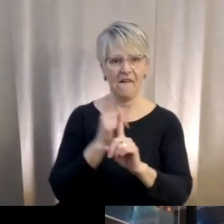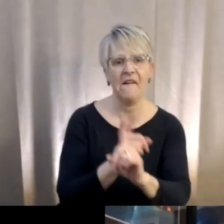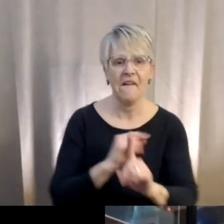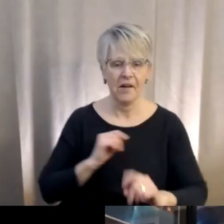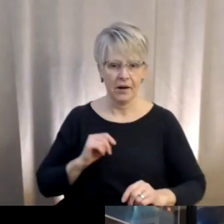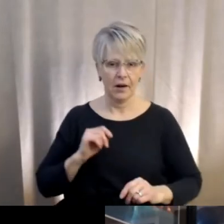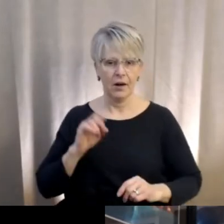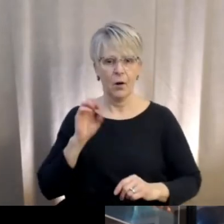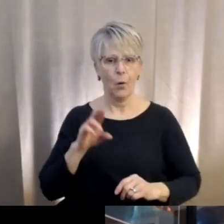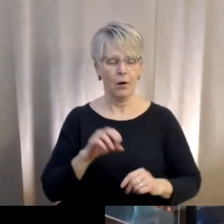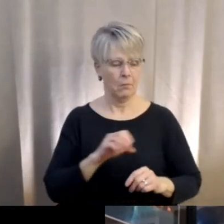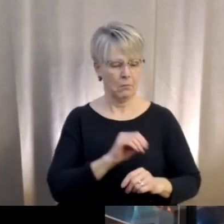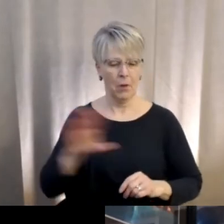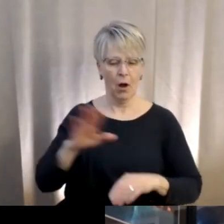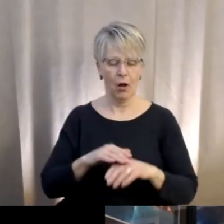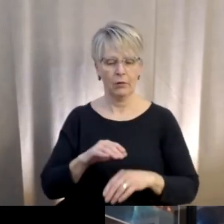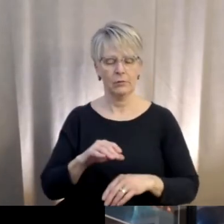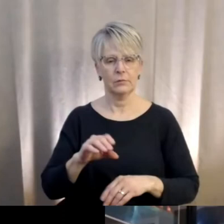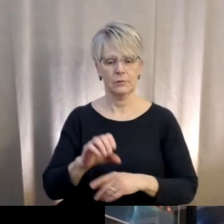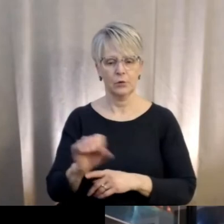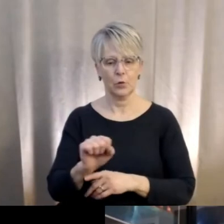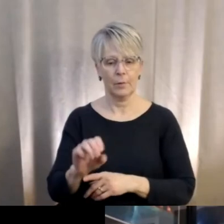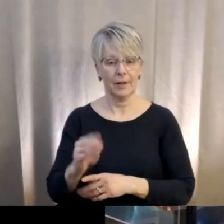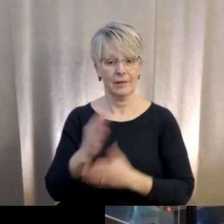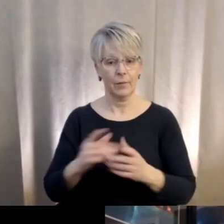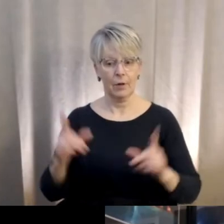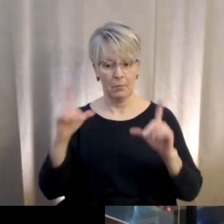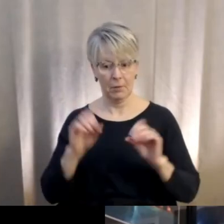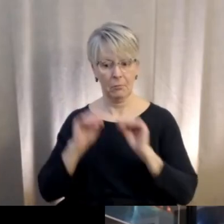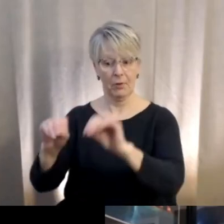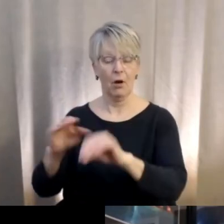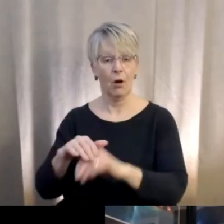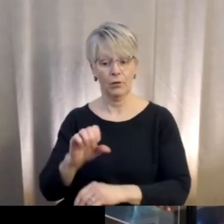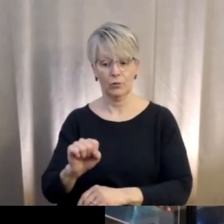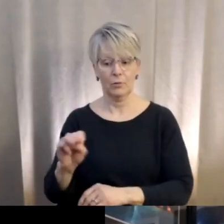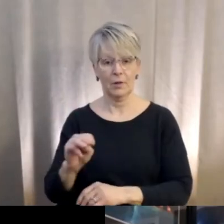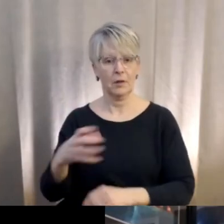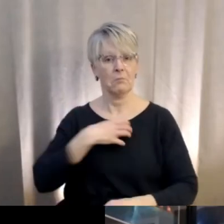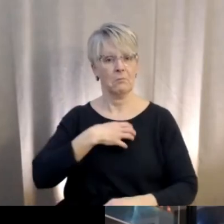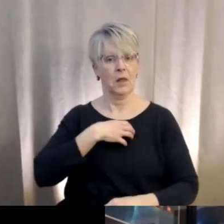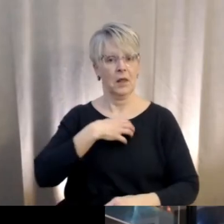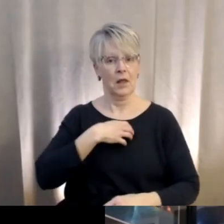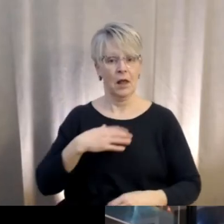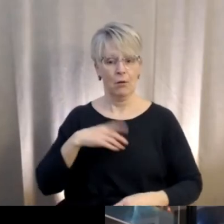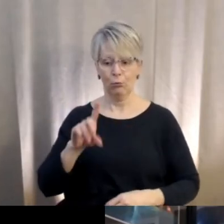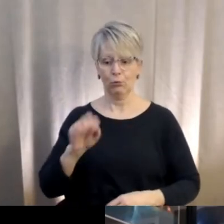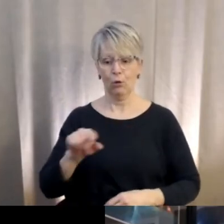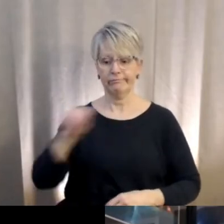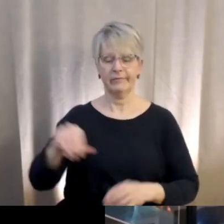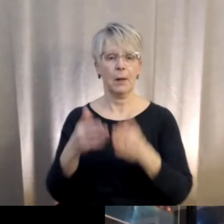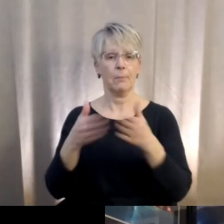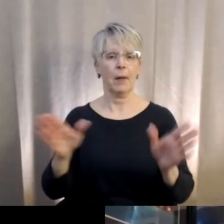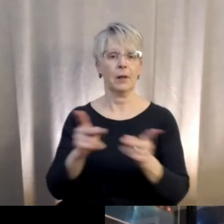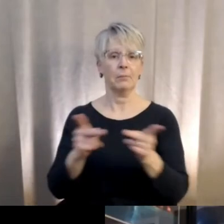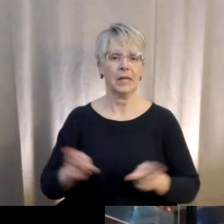the posts on social media, where we had one where somebody posted a picture on social media and was complaining that we had our dog in a public place, and it was